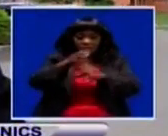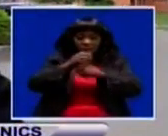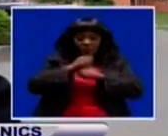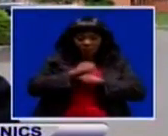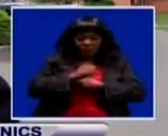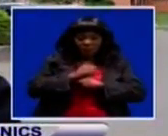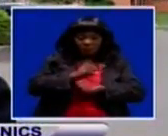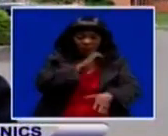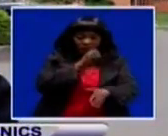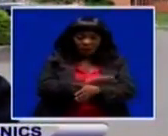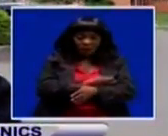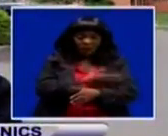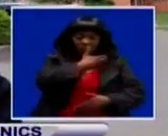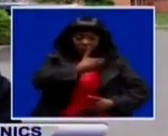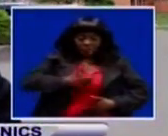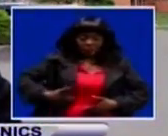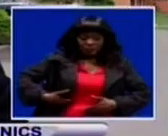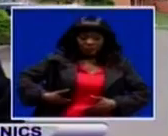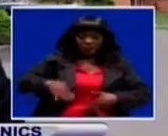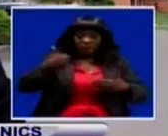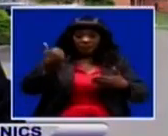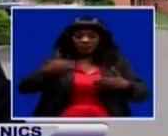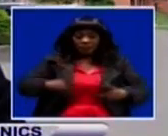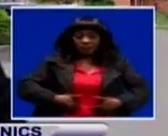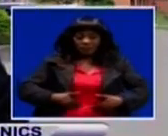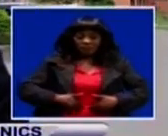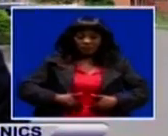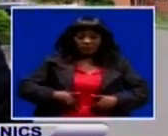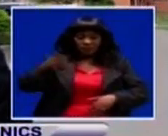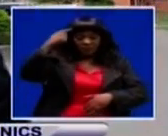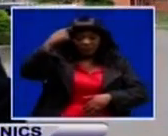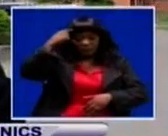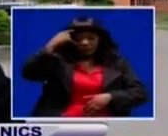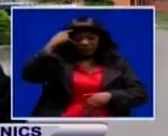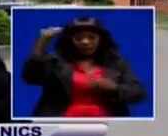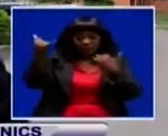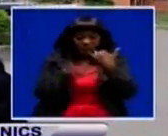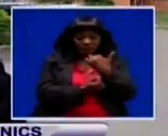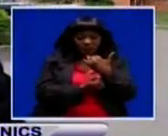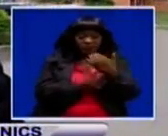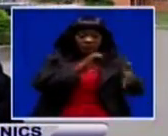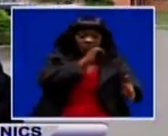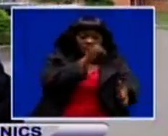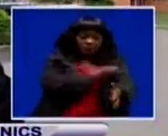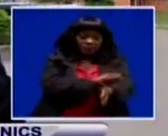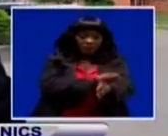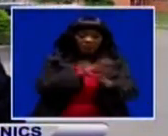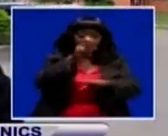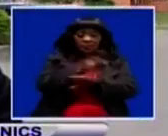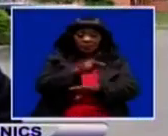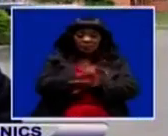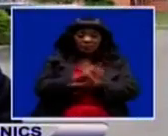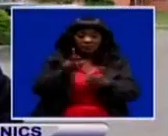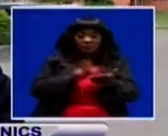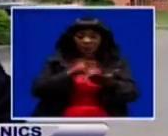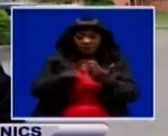youths. So if the government has introduced an empowerment program and the youths defaults, they don't pay